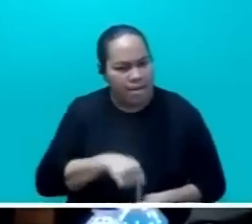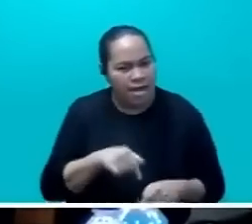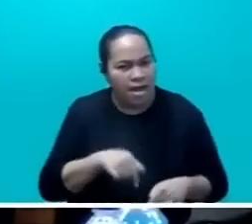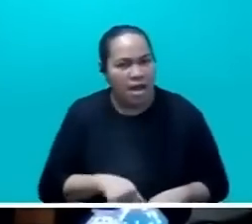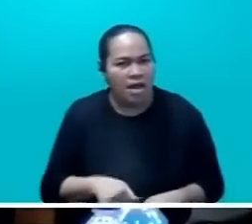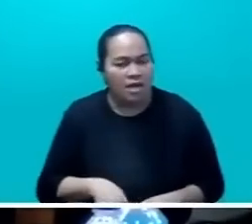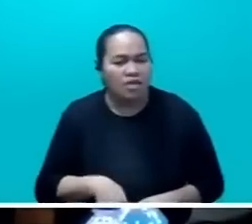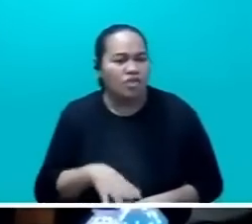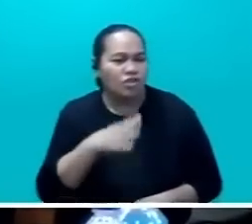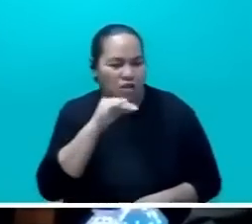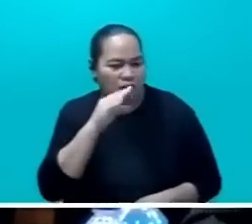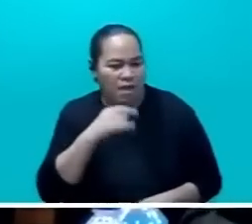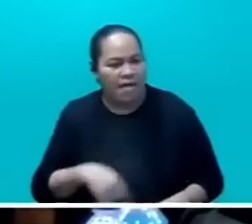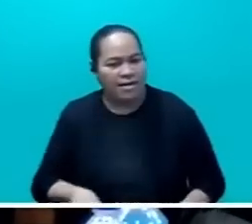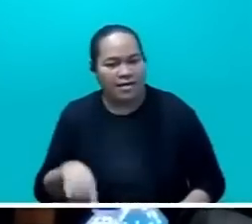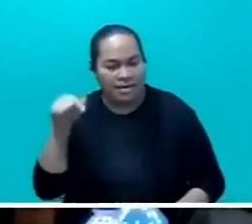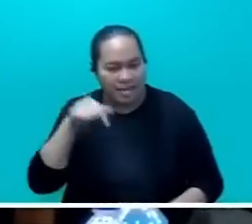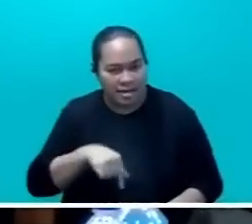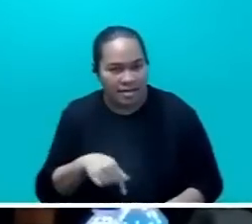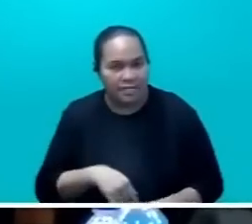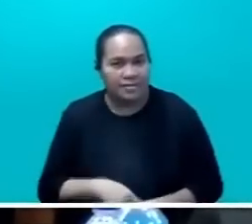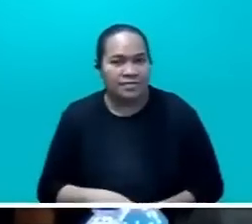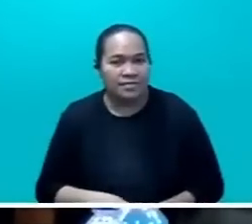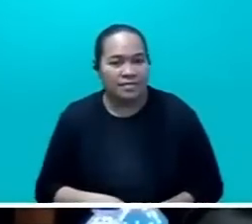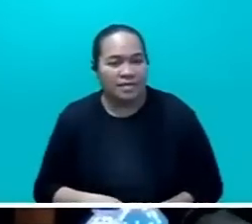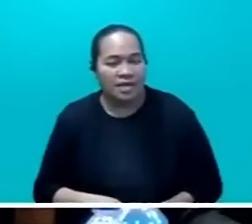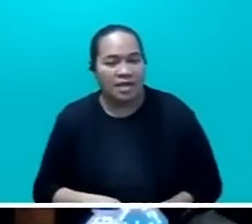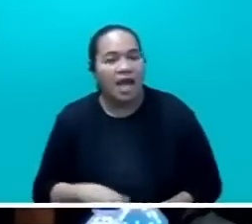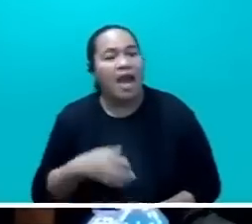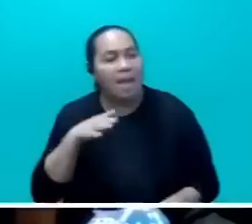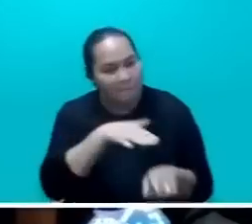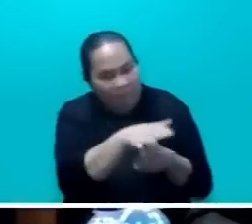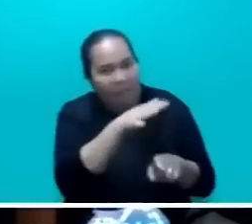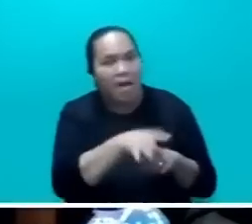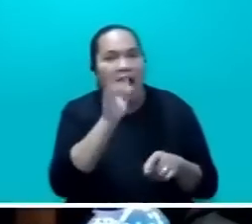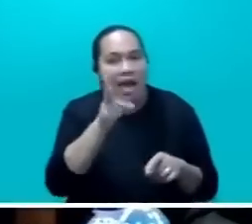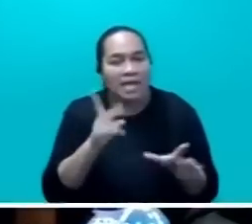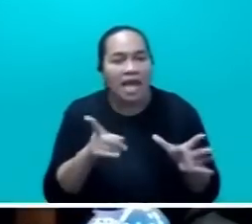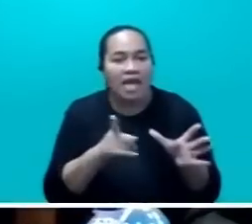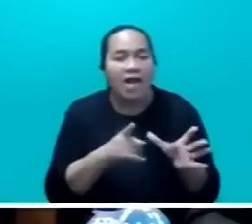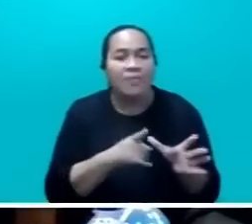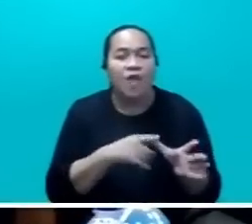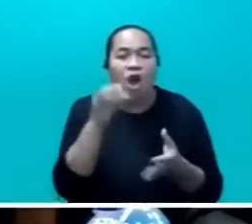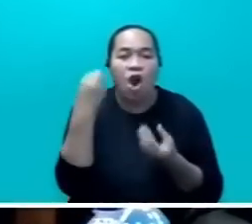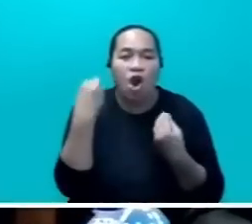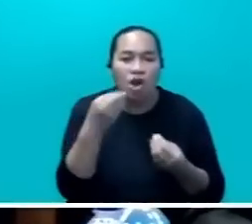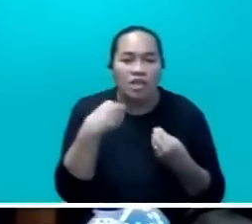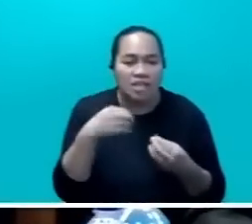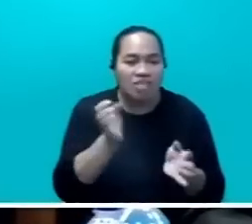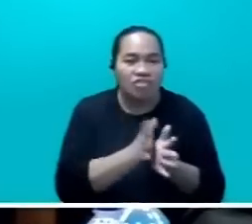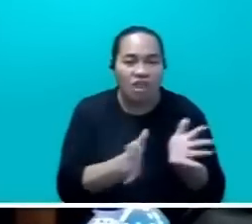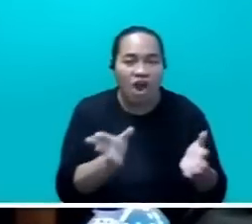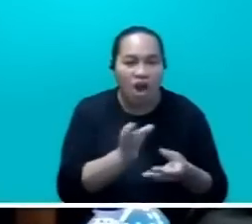Mr. Speaker, to come again and blame the Auditor General's office. They